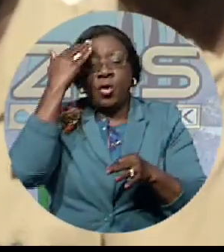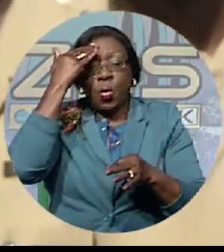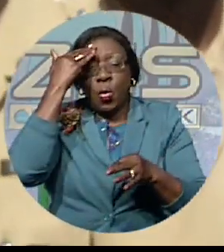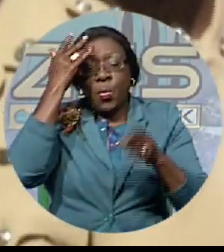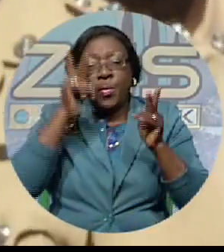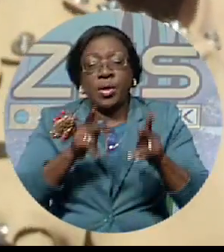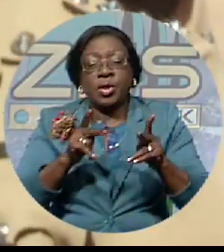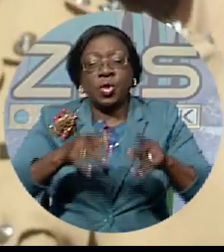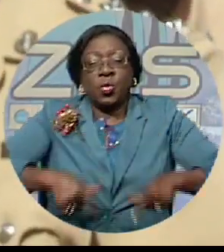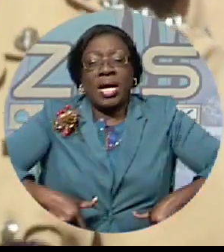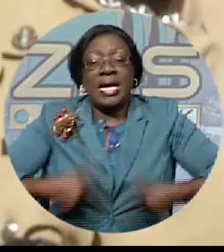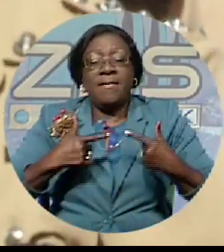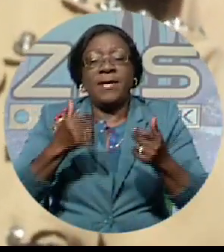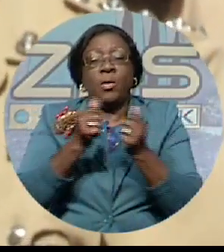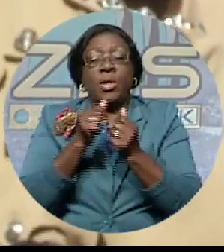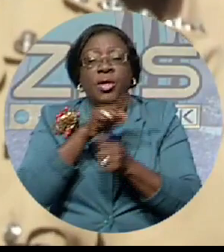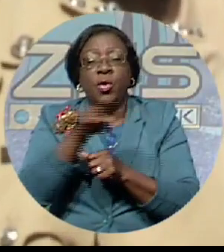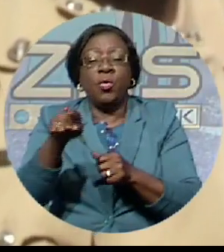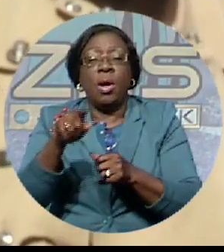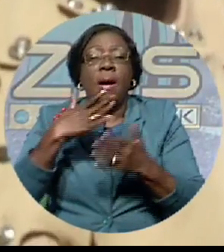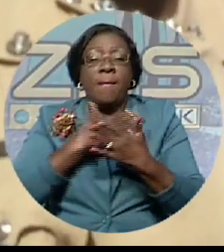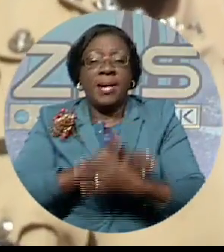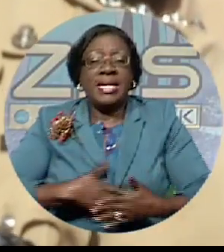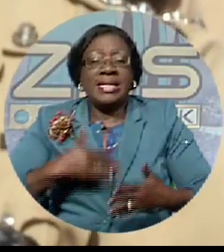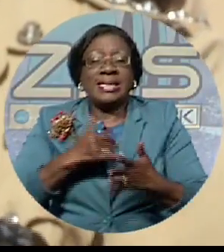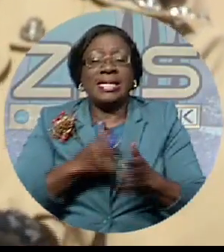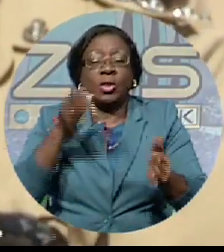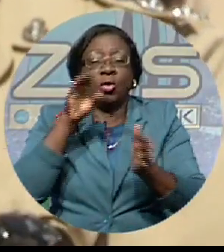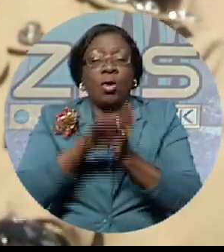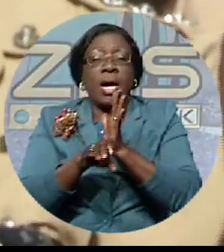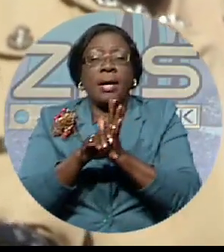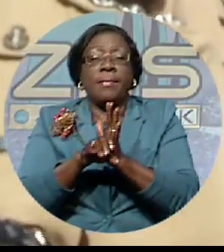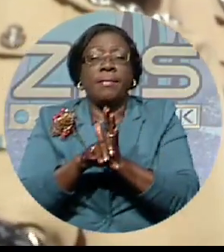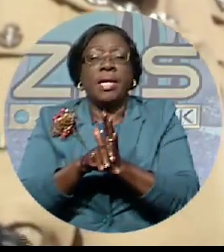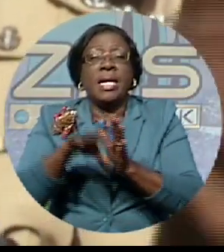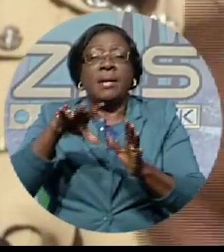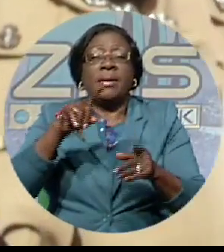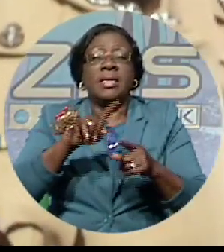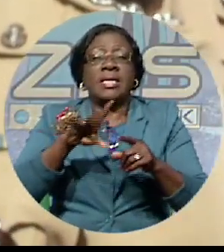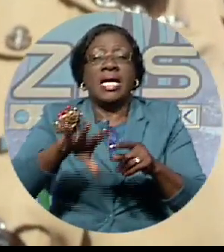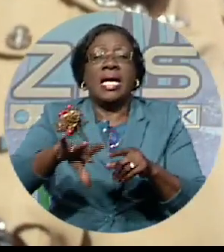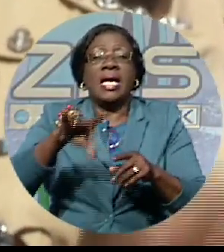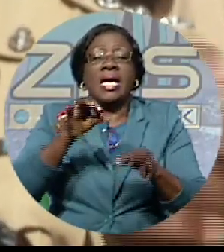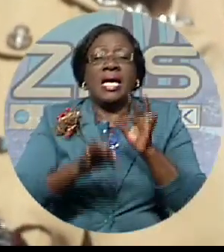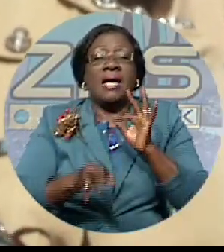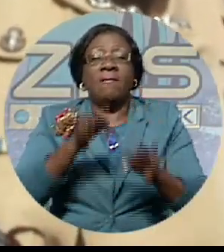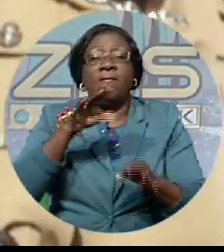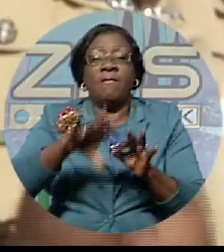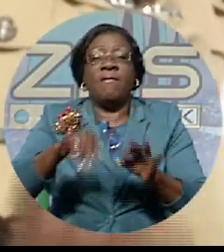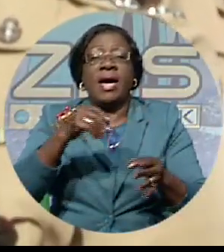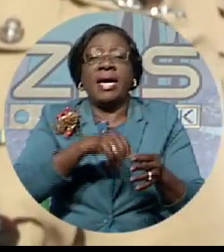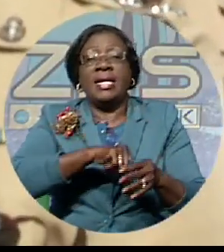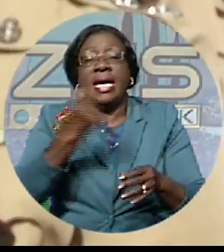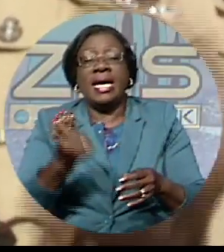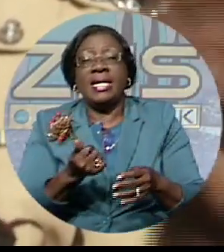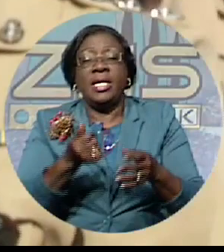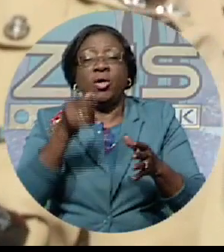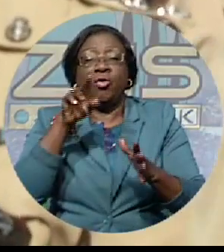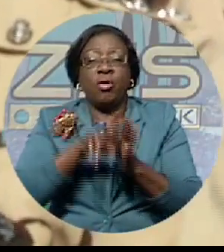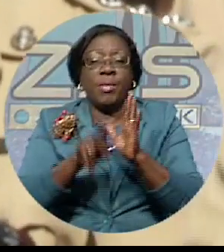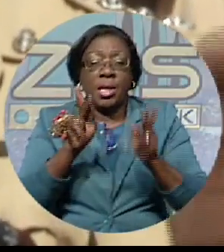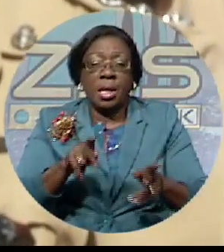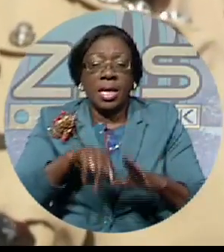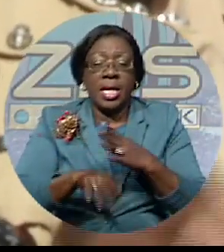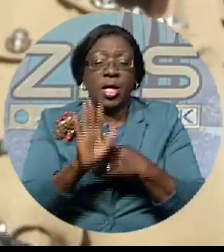with you, please, it's a crime. Because if we find any wanted persons in your house, whether it's grandma,